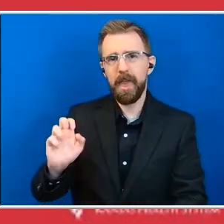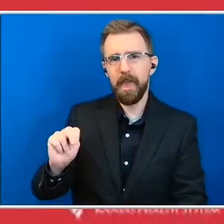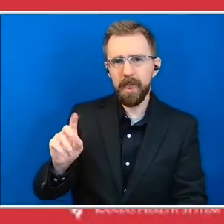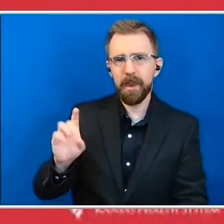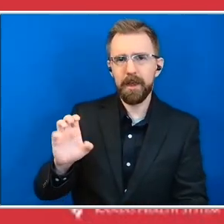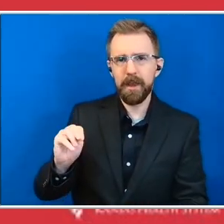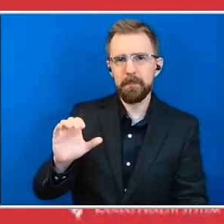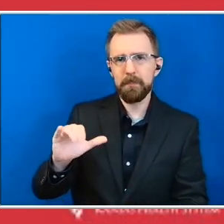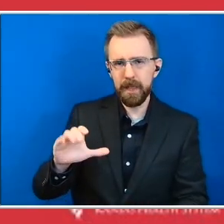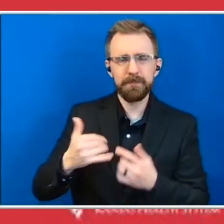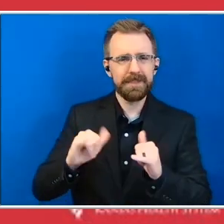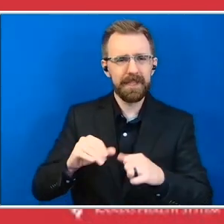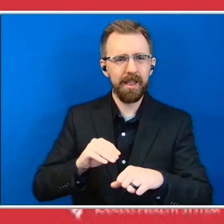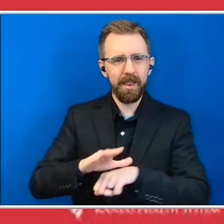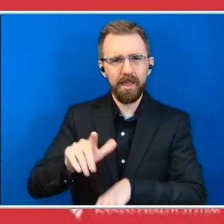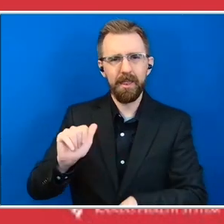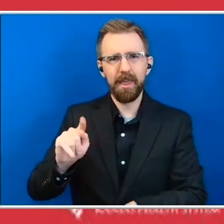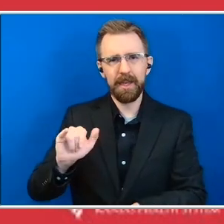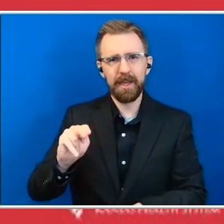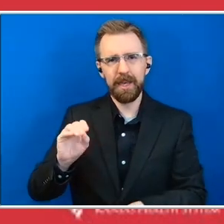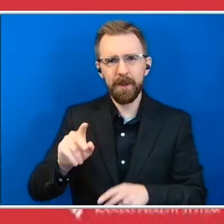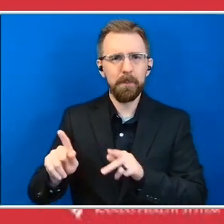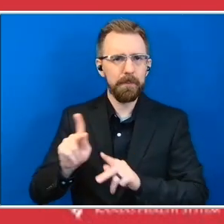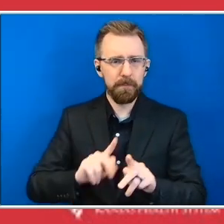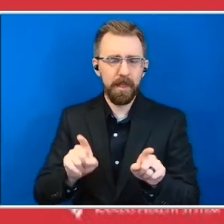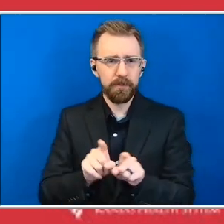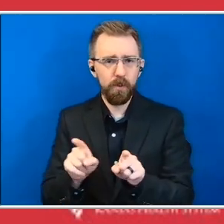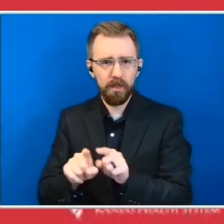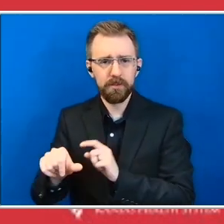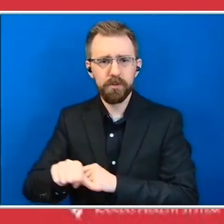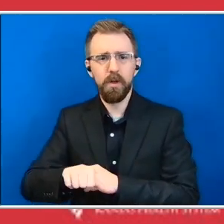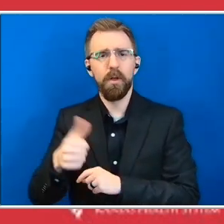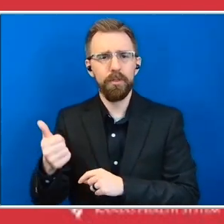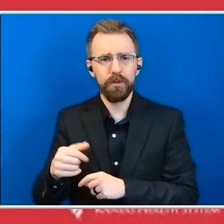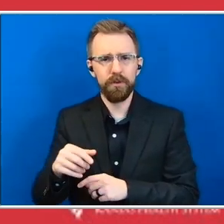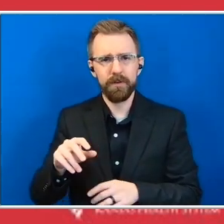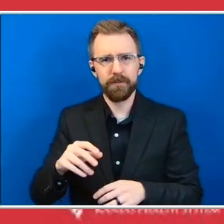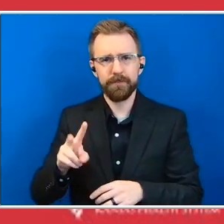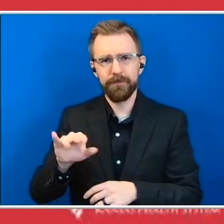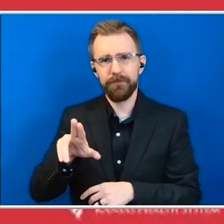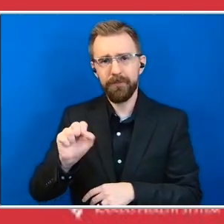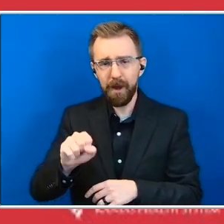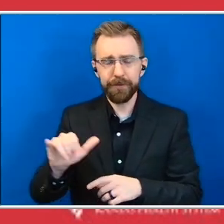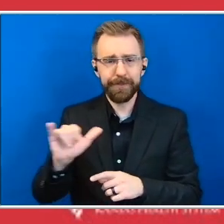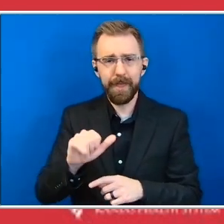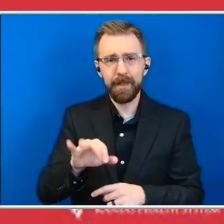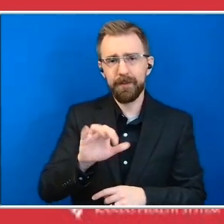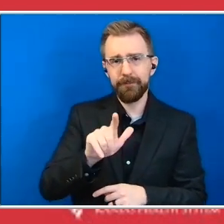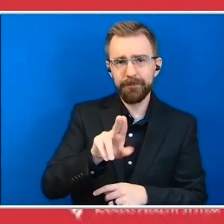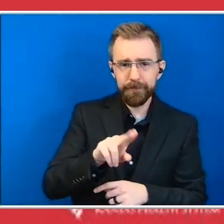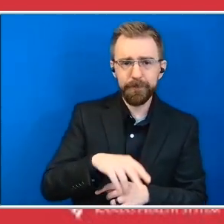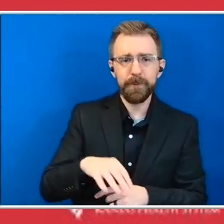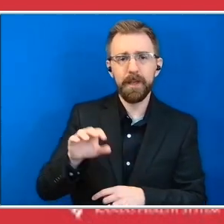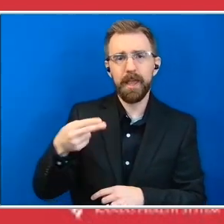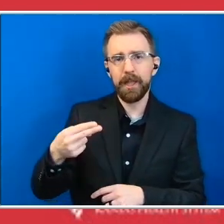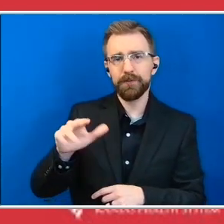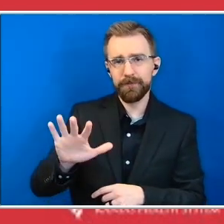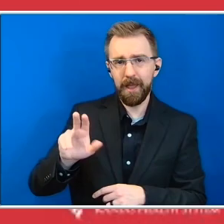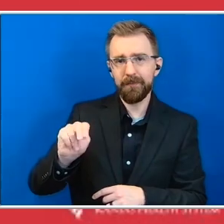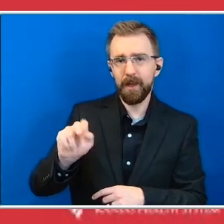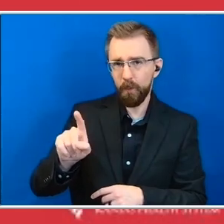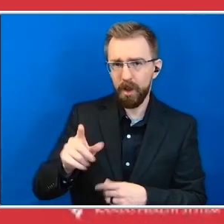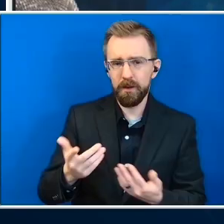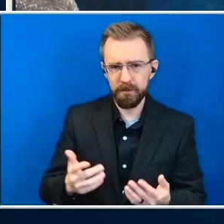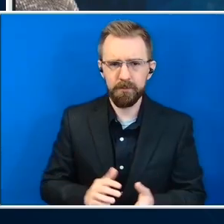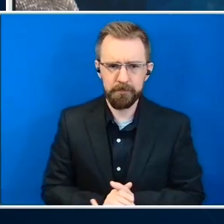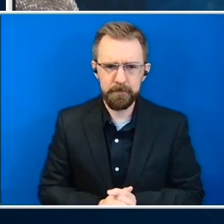affects our Latino populations as well as other viruses like influenza and H5N1.